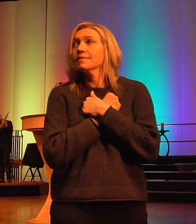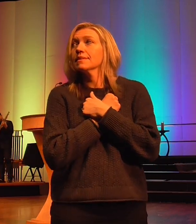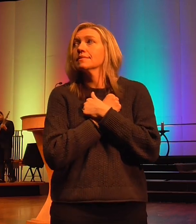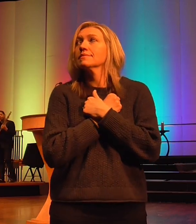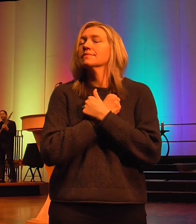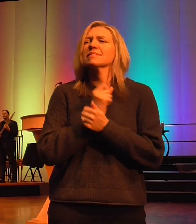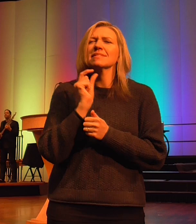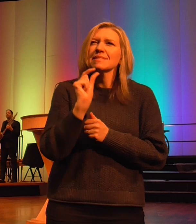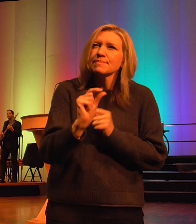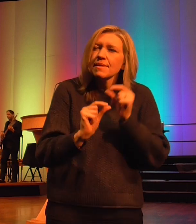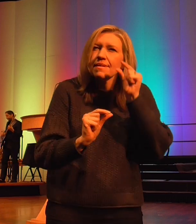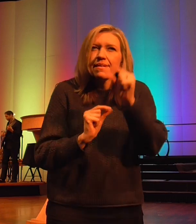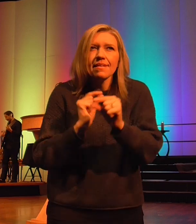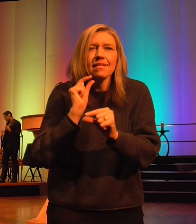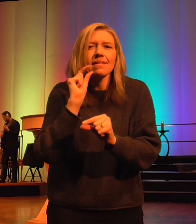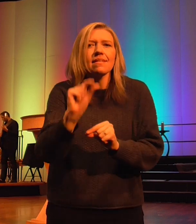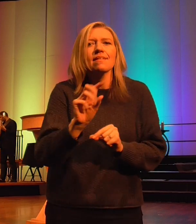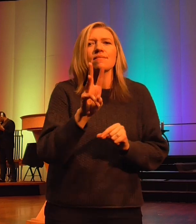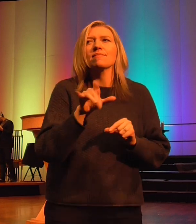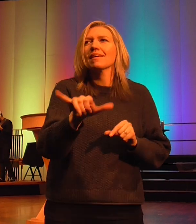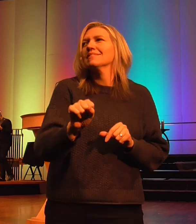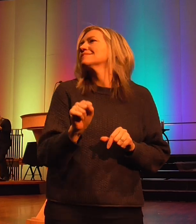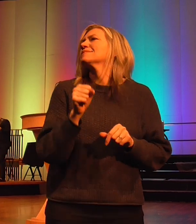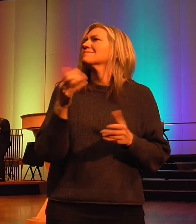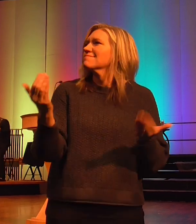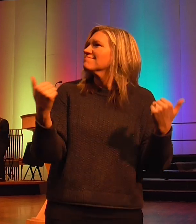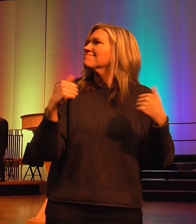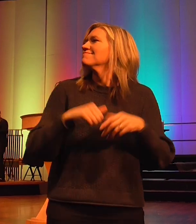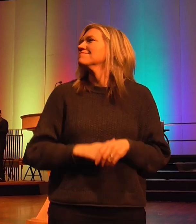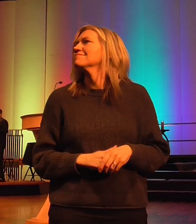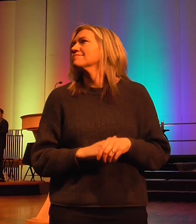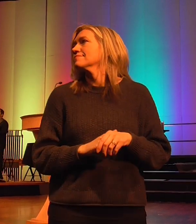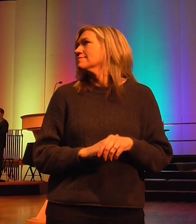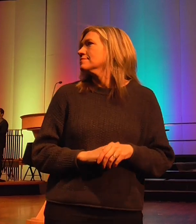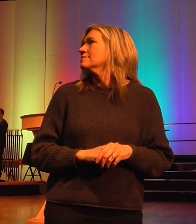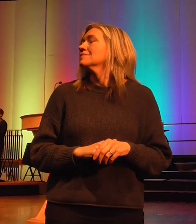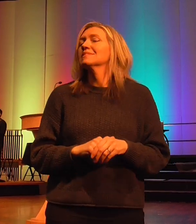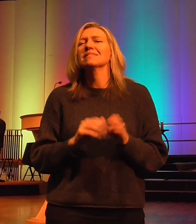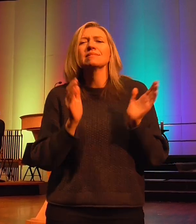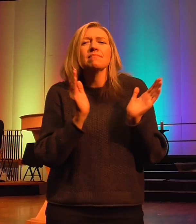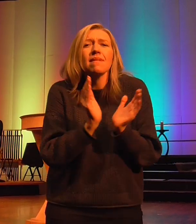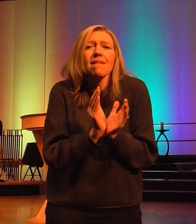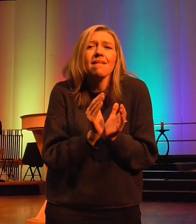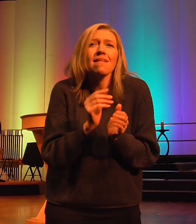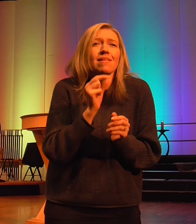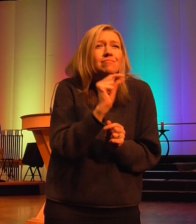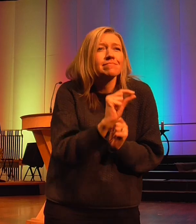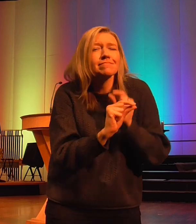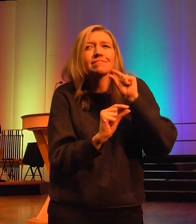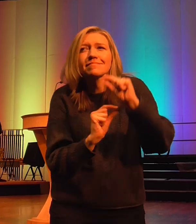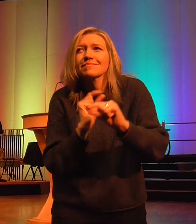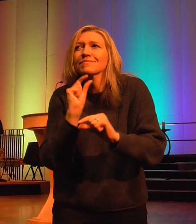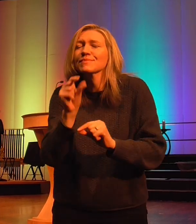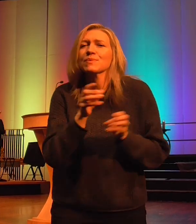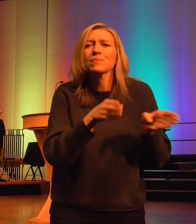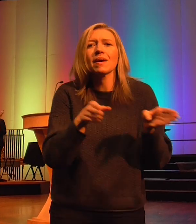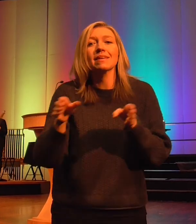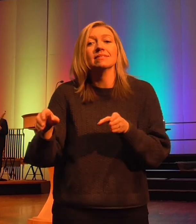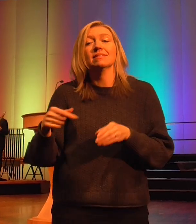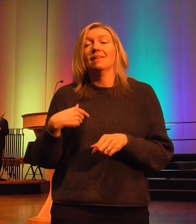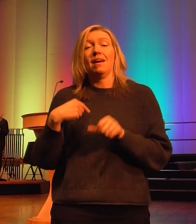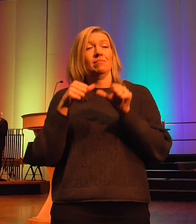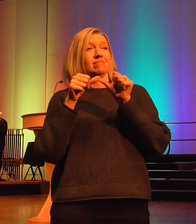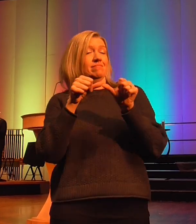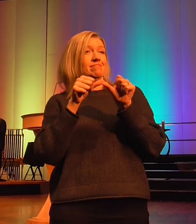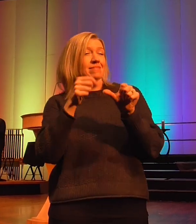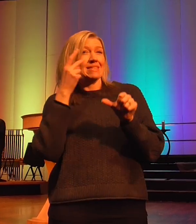love in the smallest of ways. Come on, y'all. In the smallest of ways, I keep